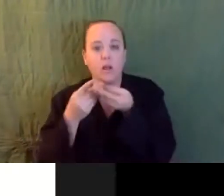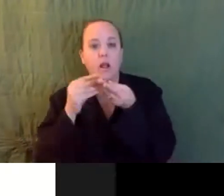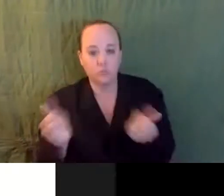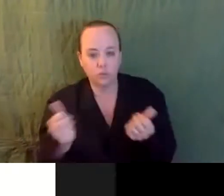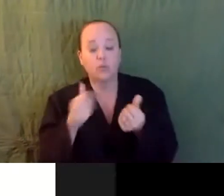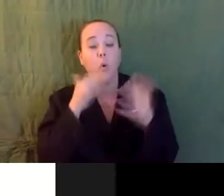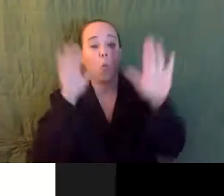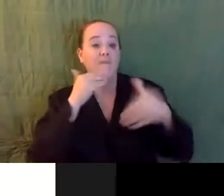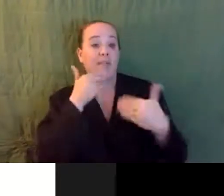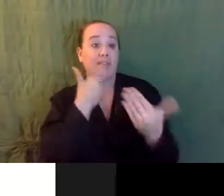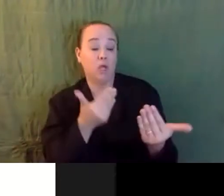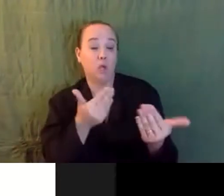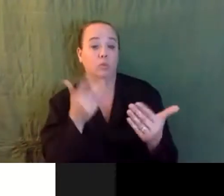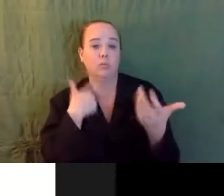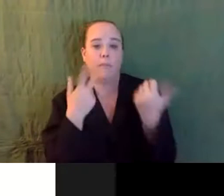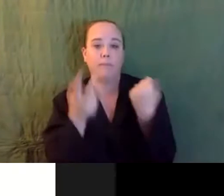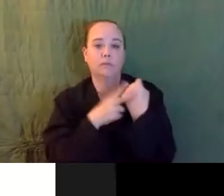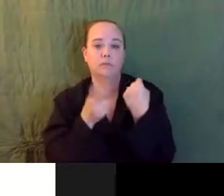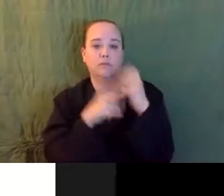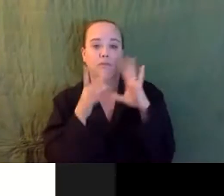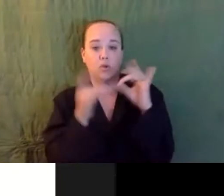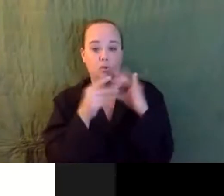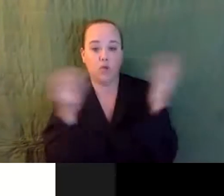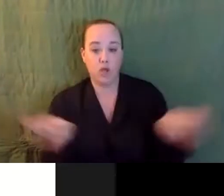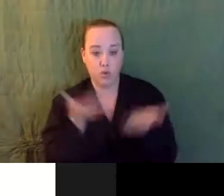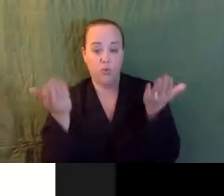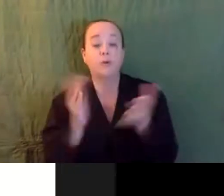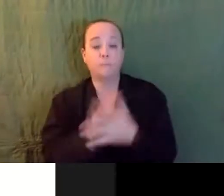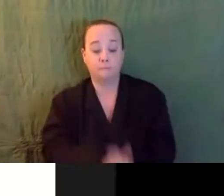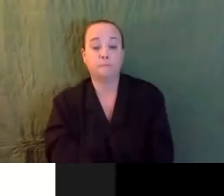you. I am saving our chat here.